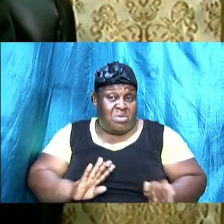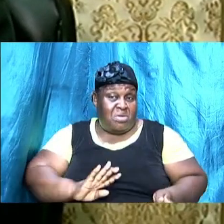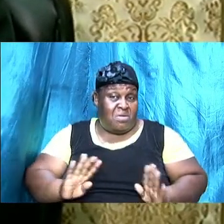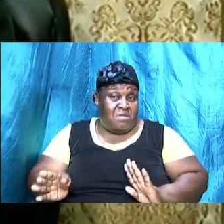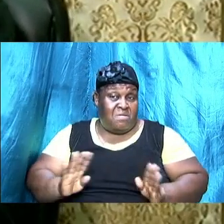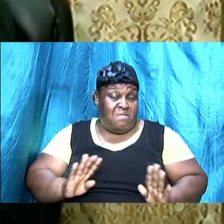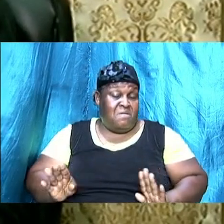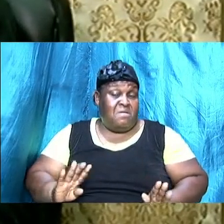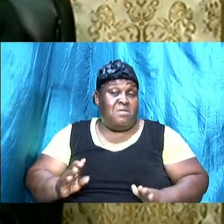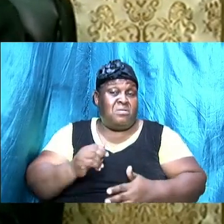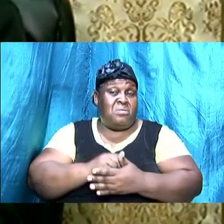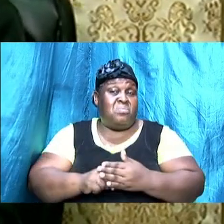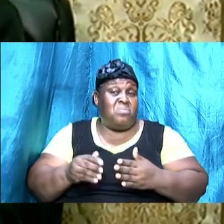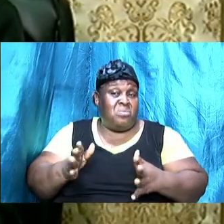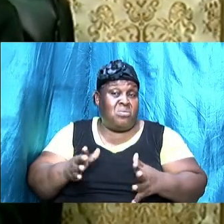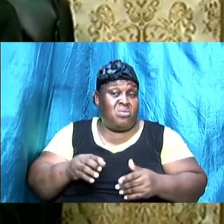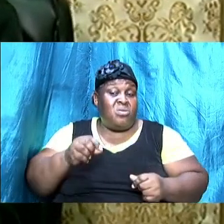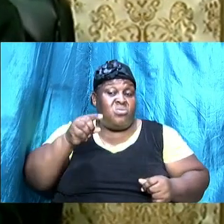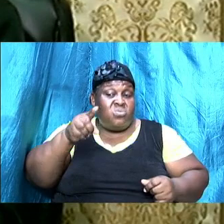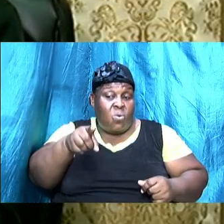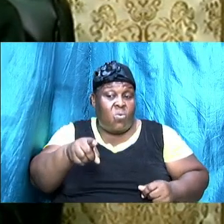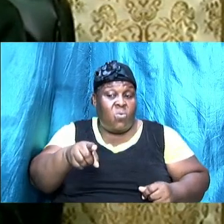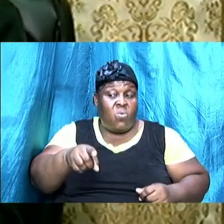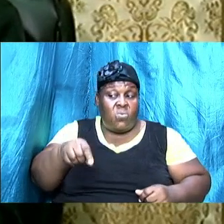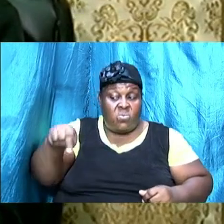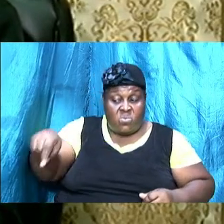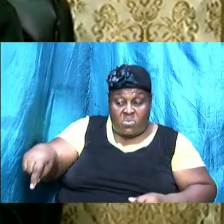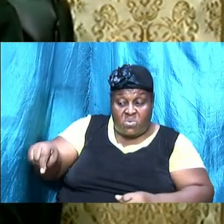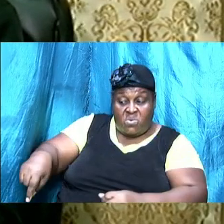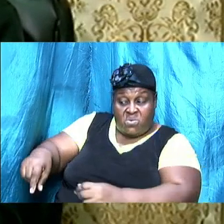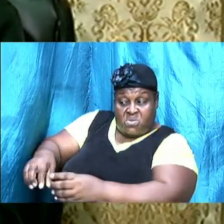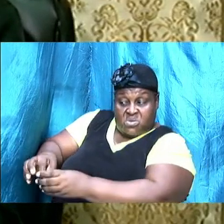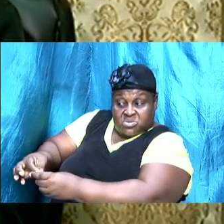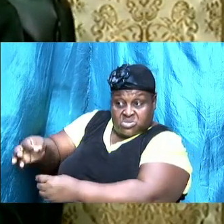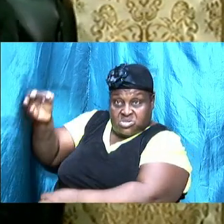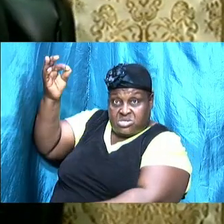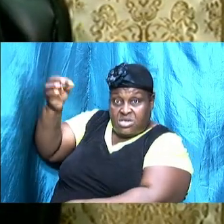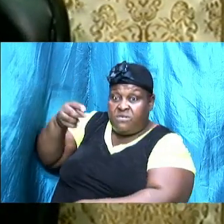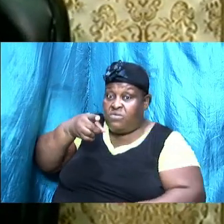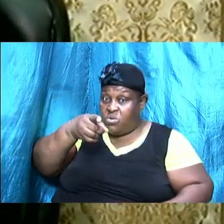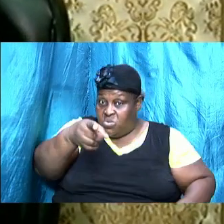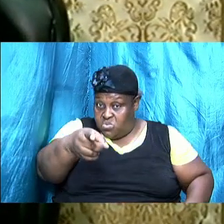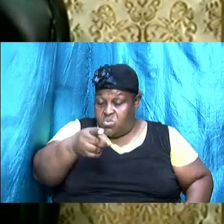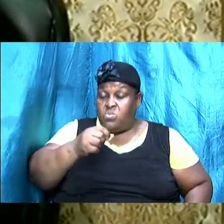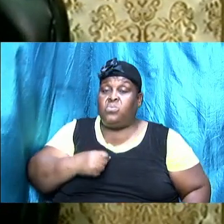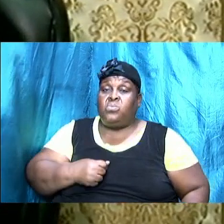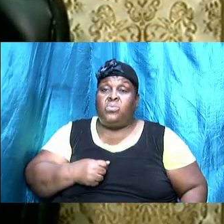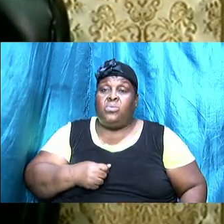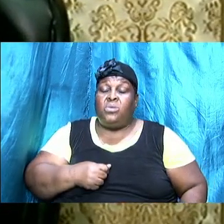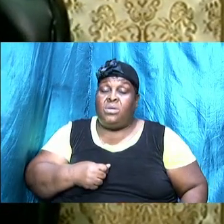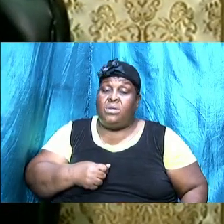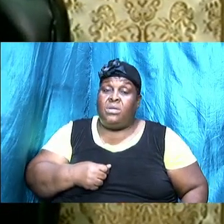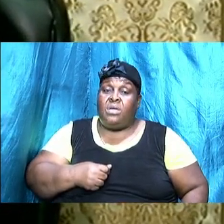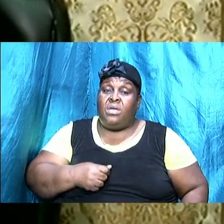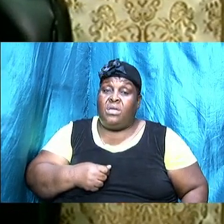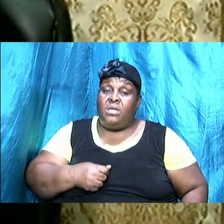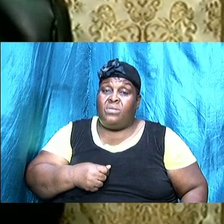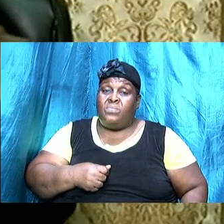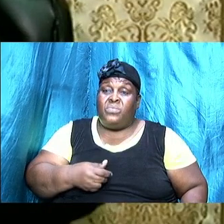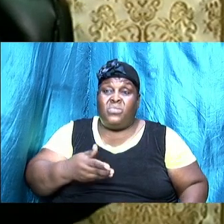certain path, it's you that stick is in here for. And those are things that are